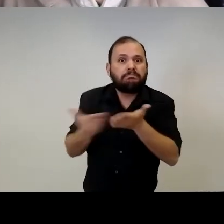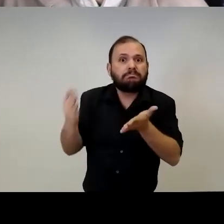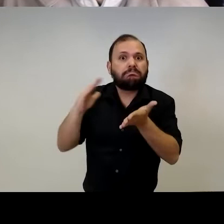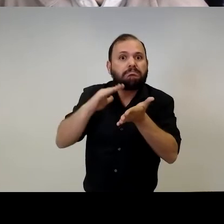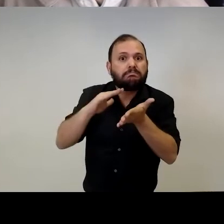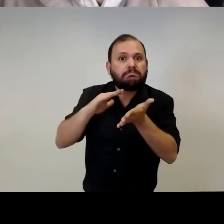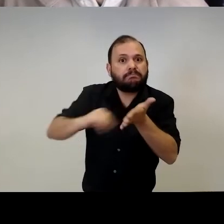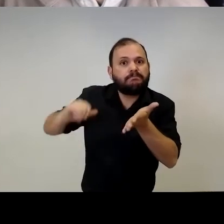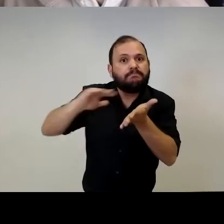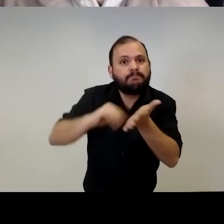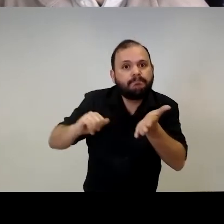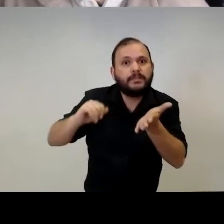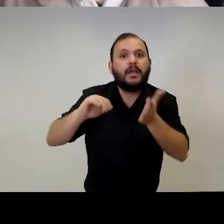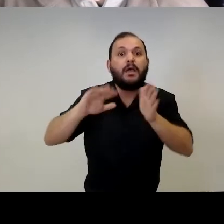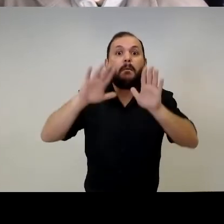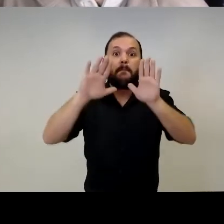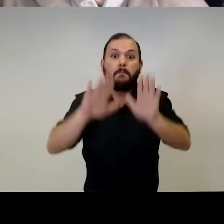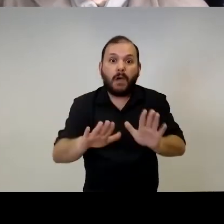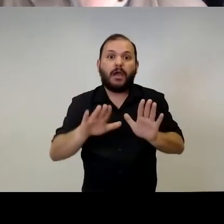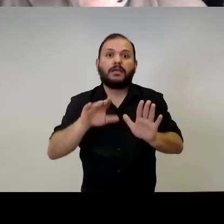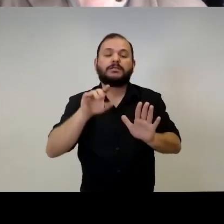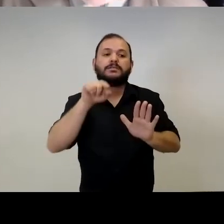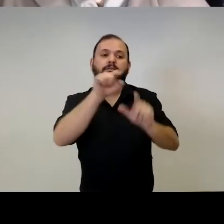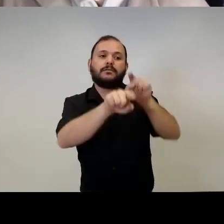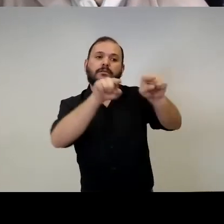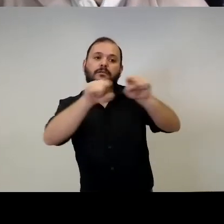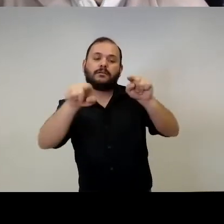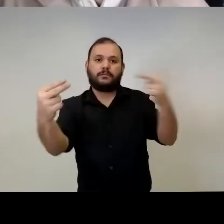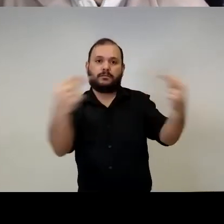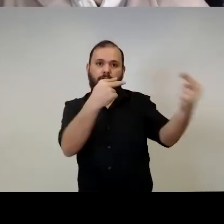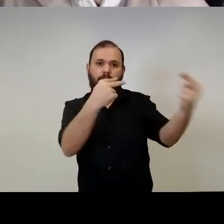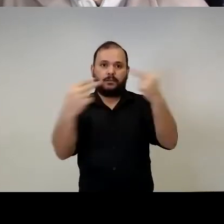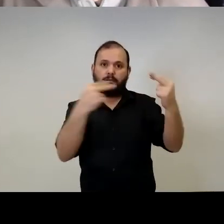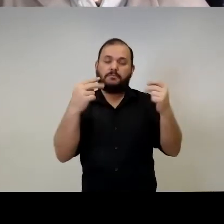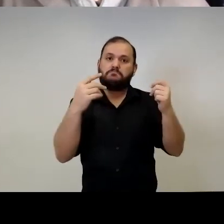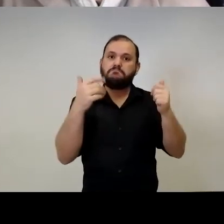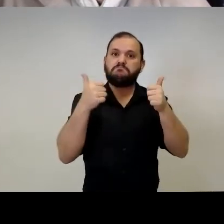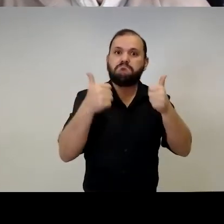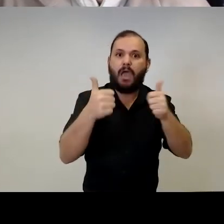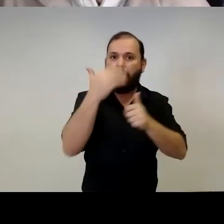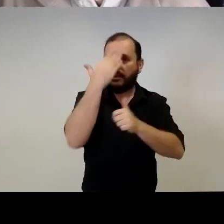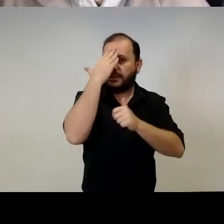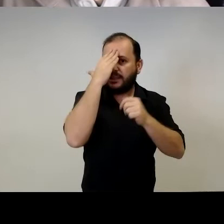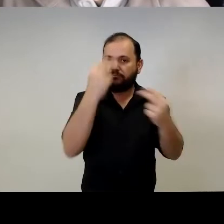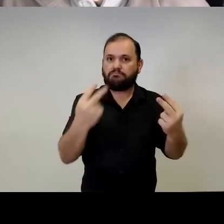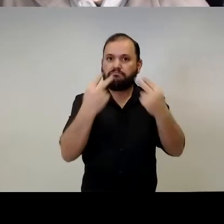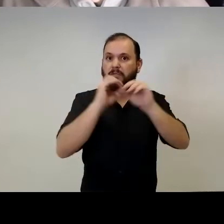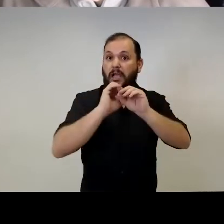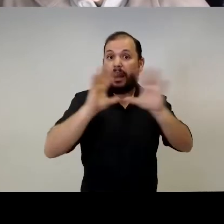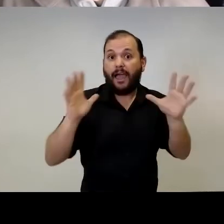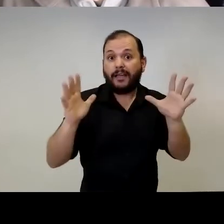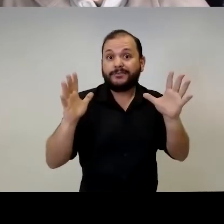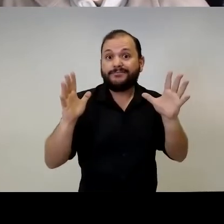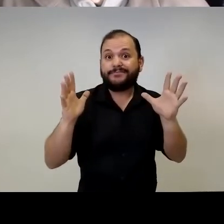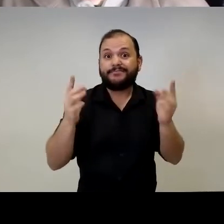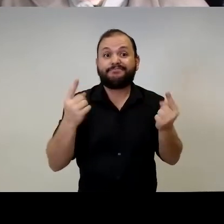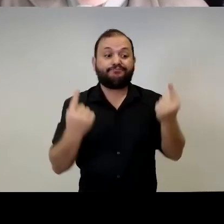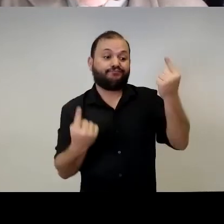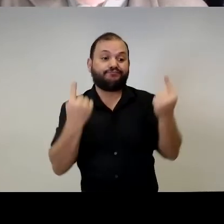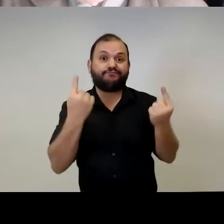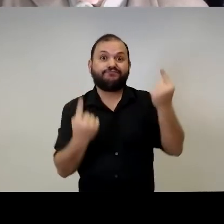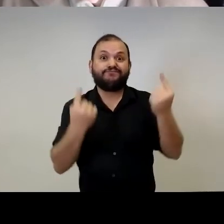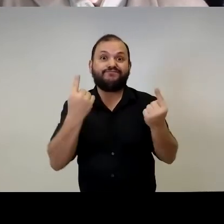understand in their native language from the speaker. Again, interesting. I think in sign language interpreting, it's even